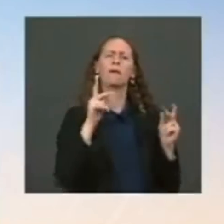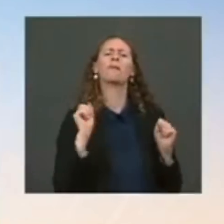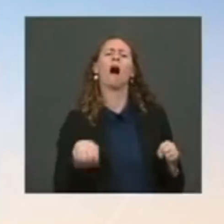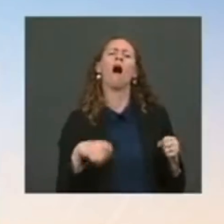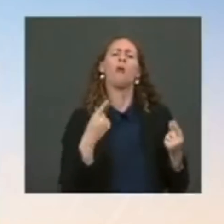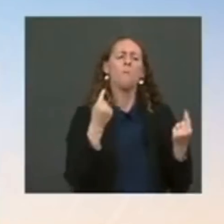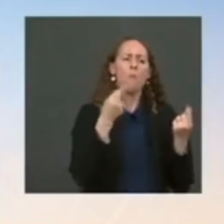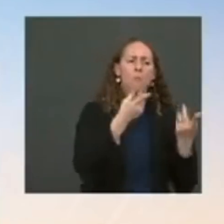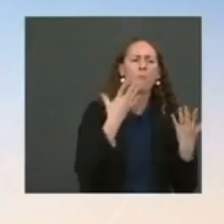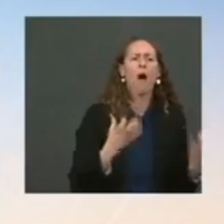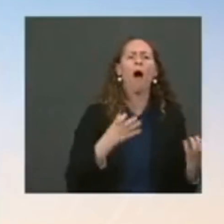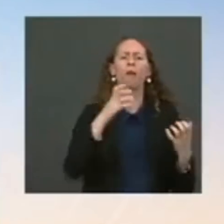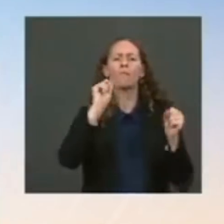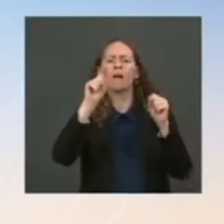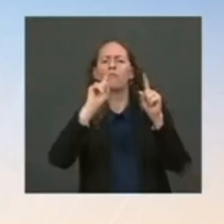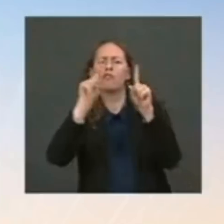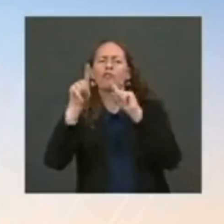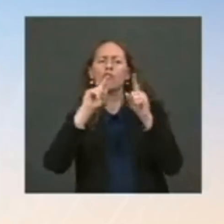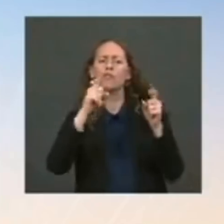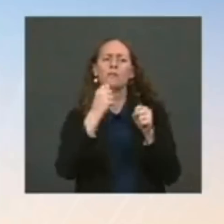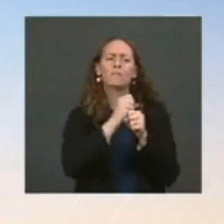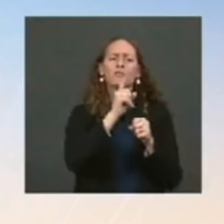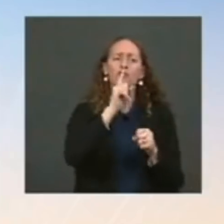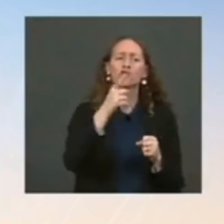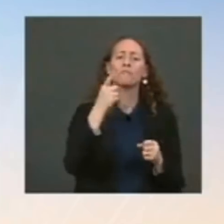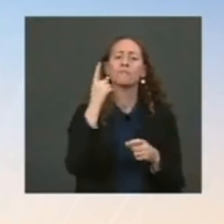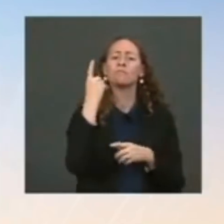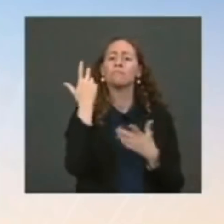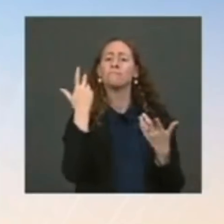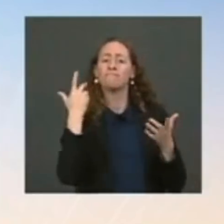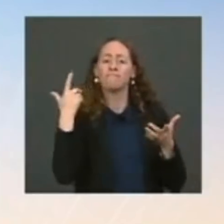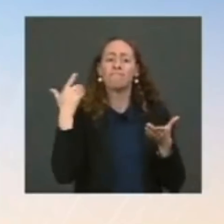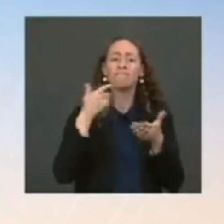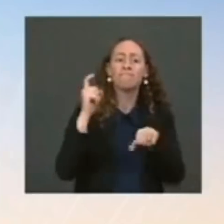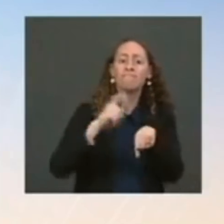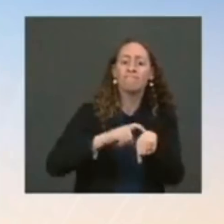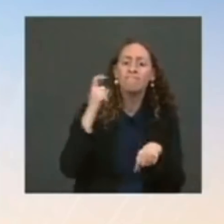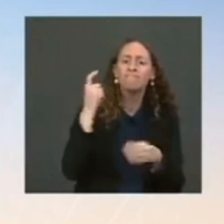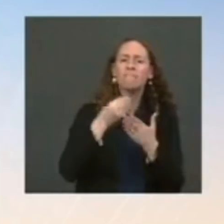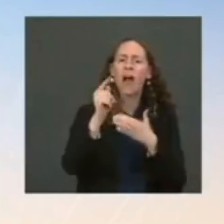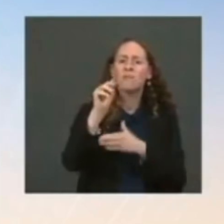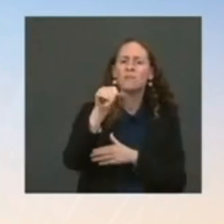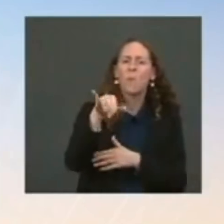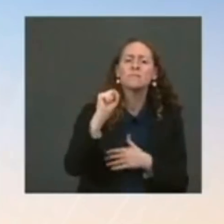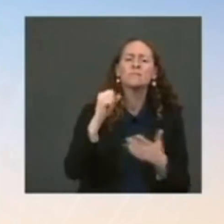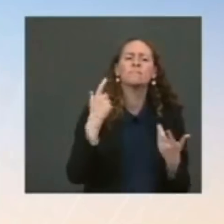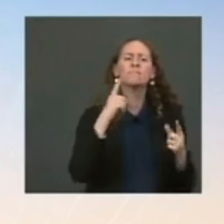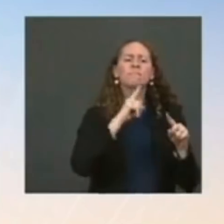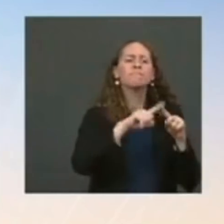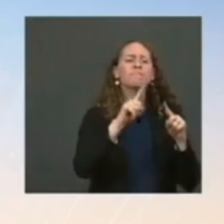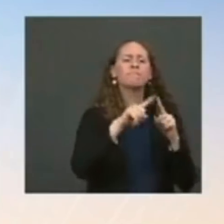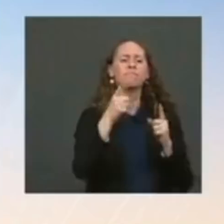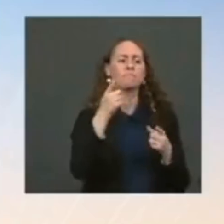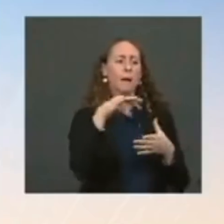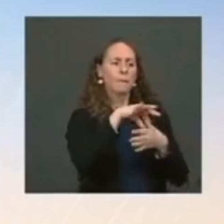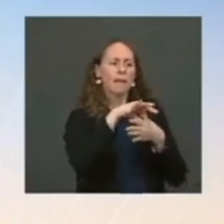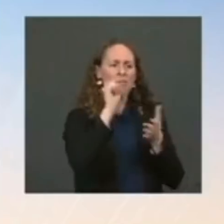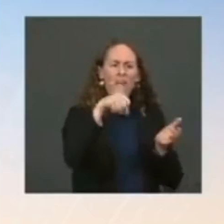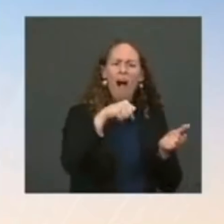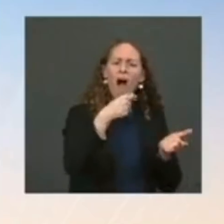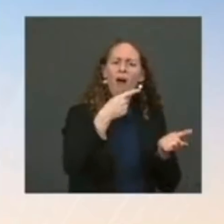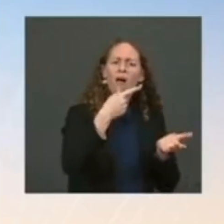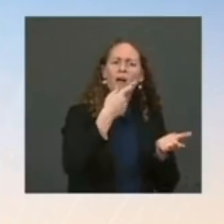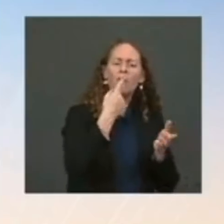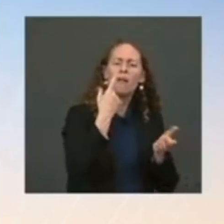to get toys delivered to their home, they're able to go to the grocery store and be able to afford meat and